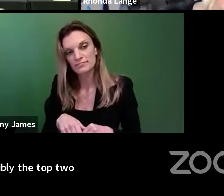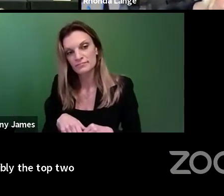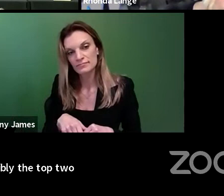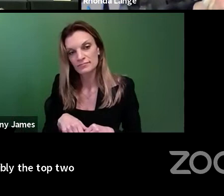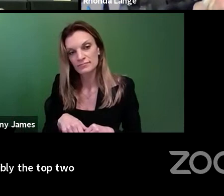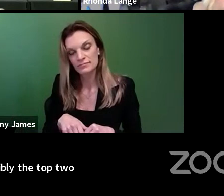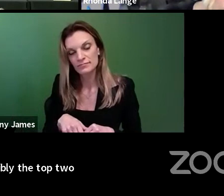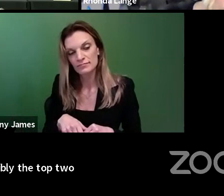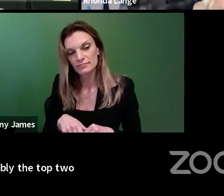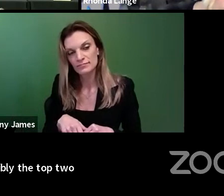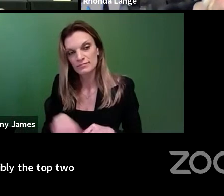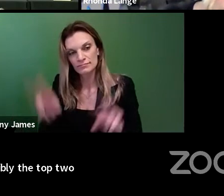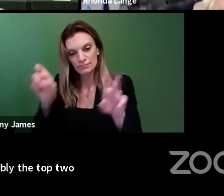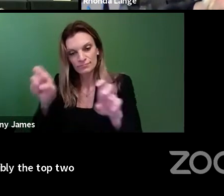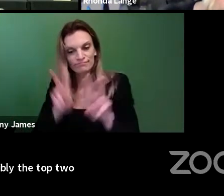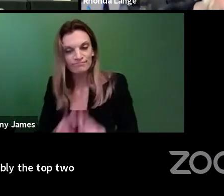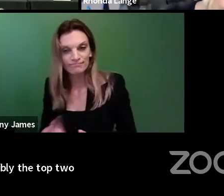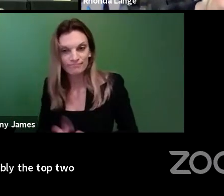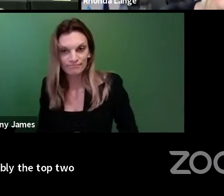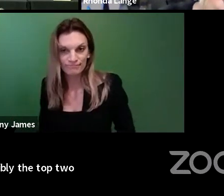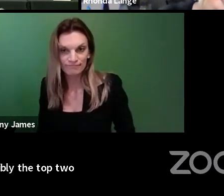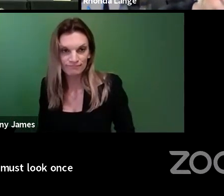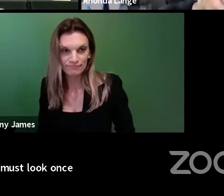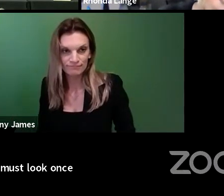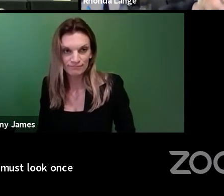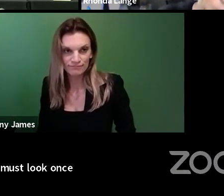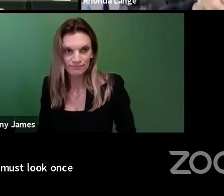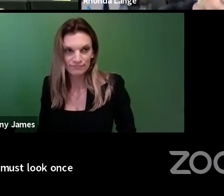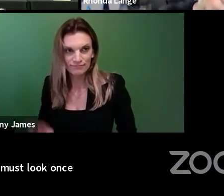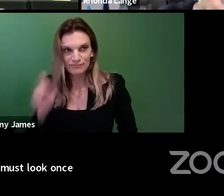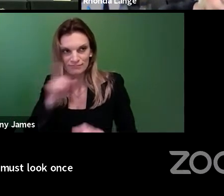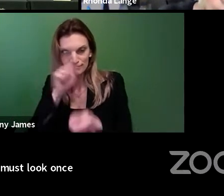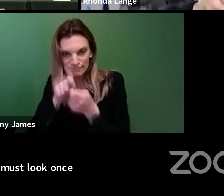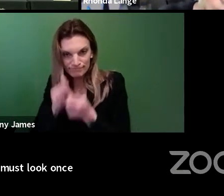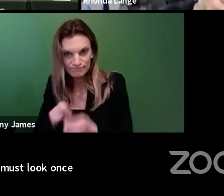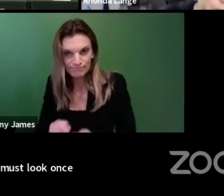look once at your maps to see the detail.